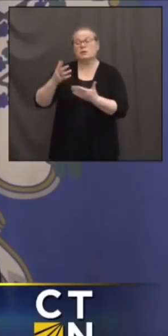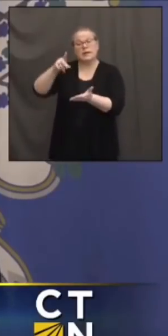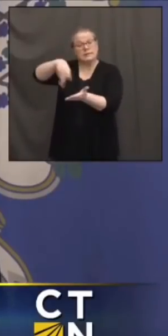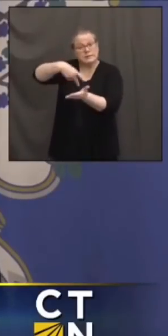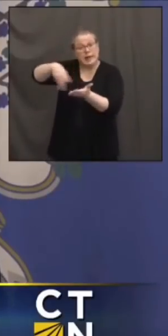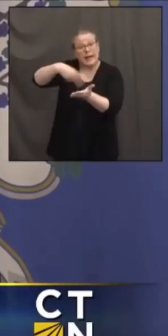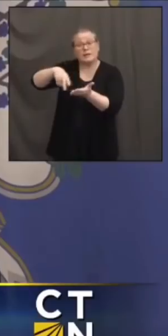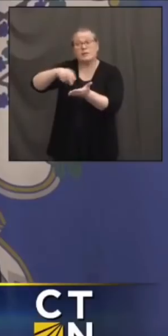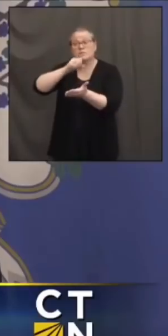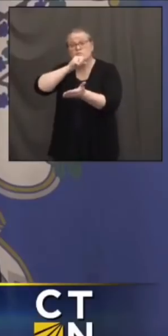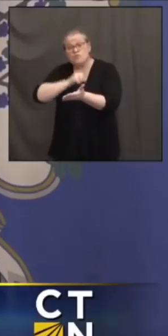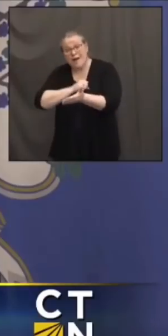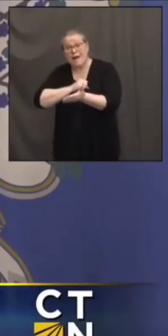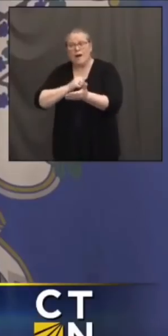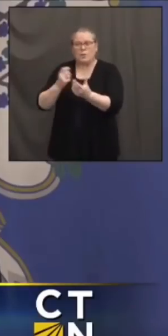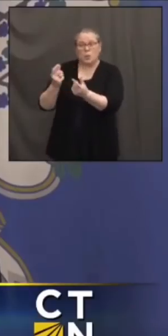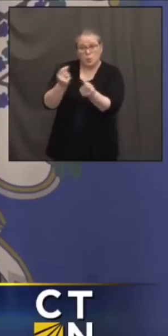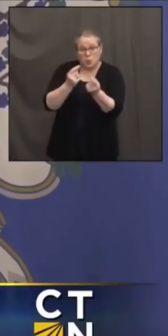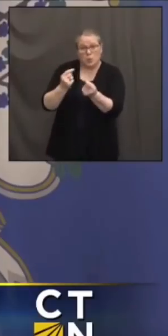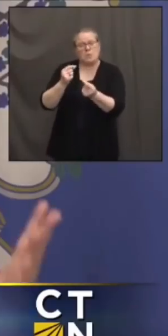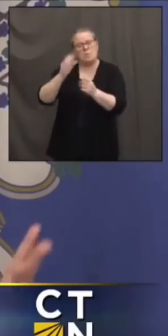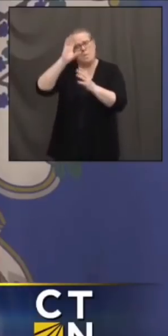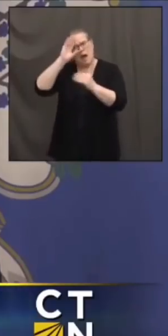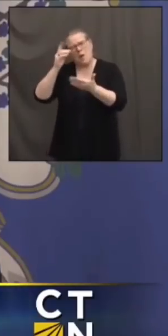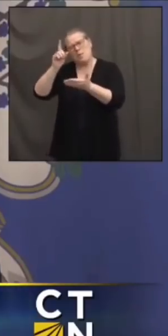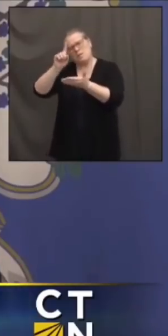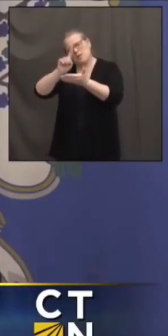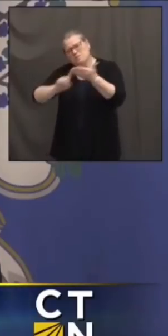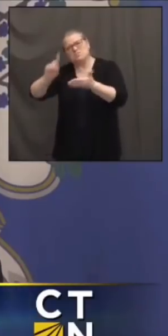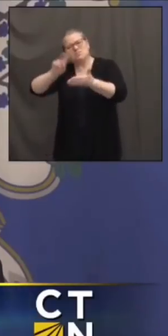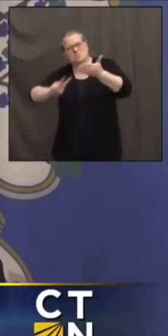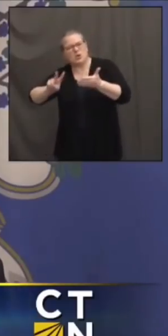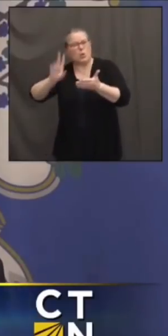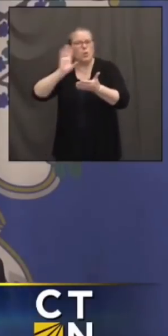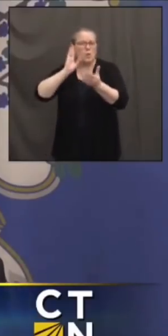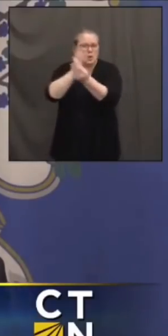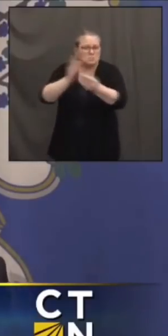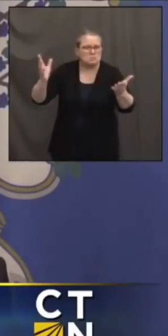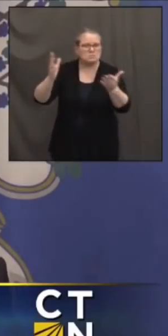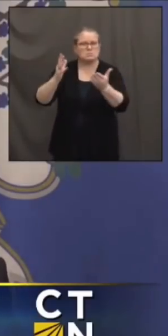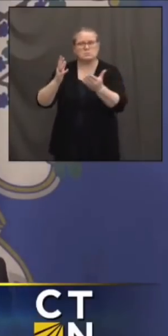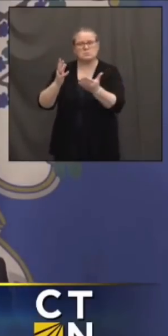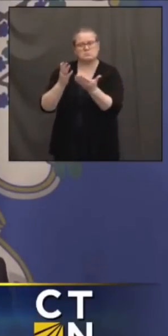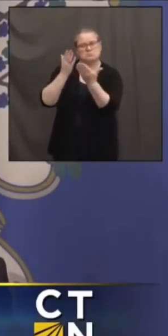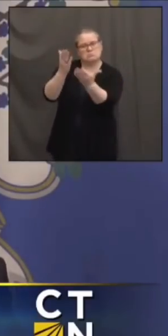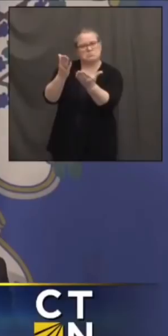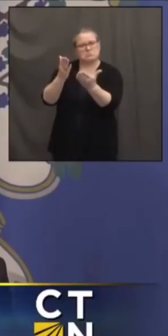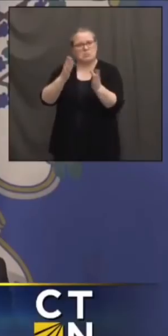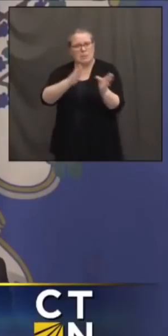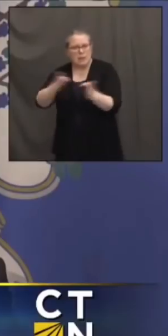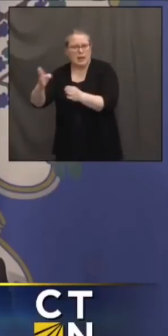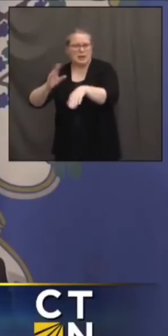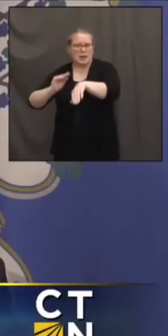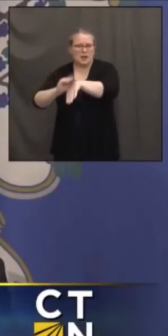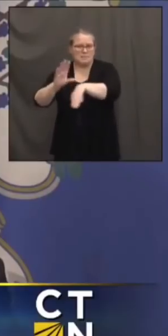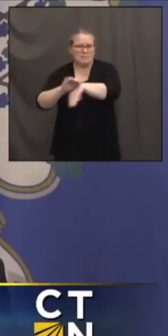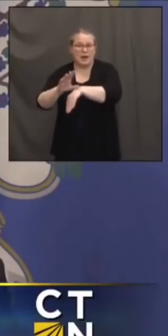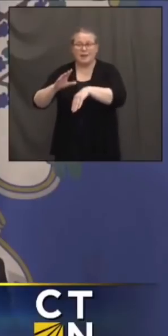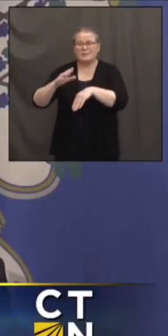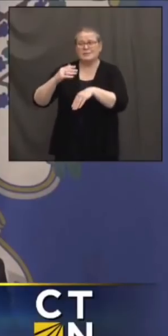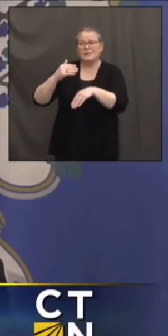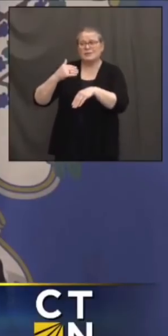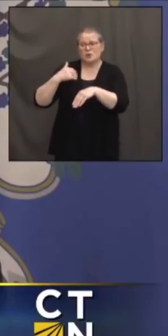a week or so. If you're going to school, you've got your cohort of friends. I'd like to think we can have a nice prom this